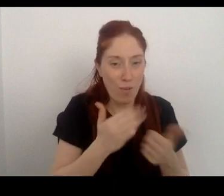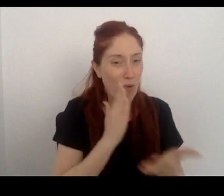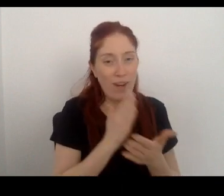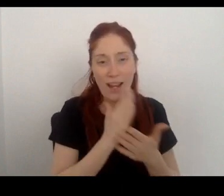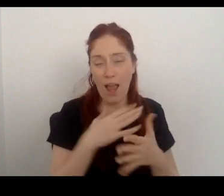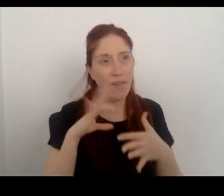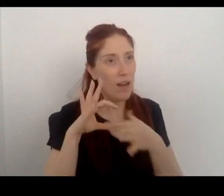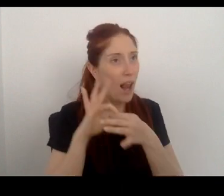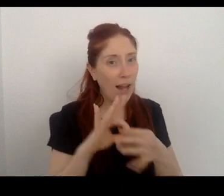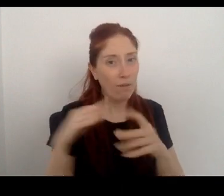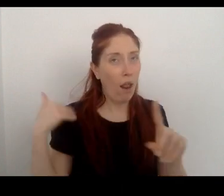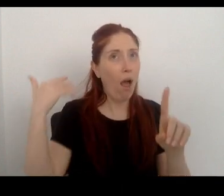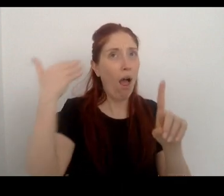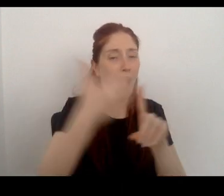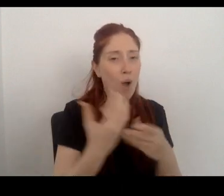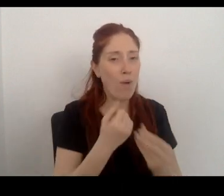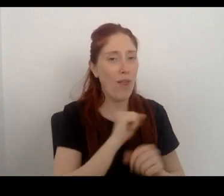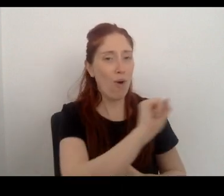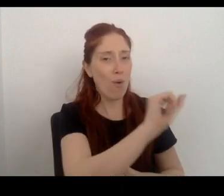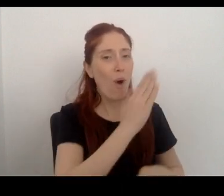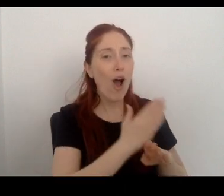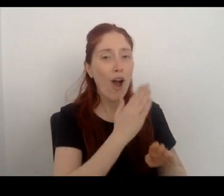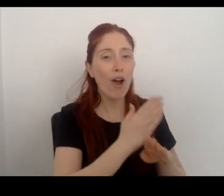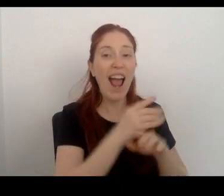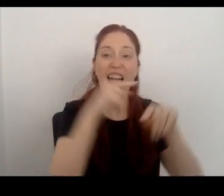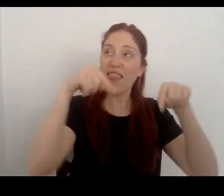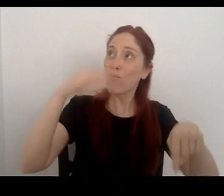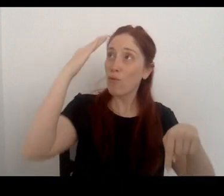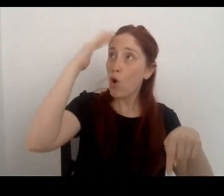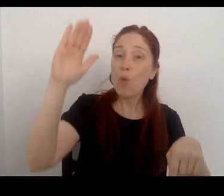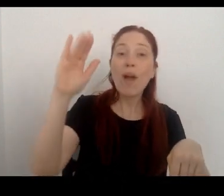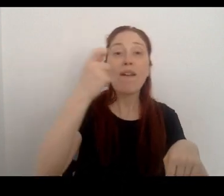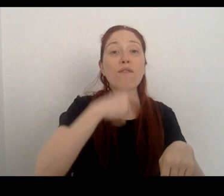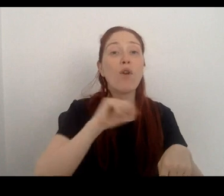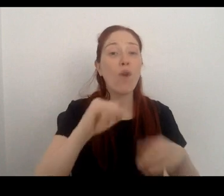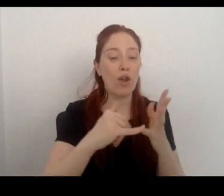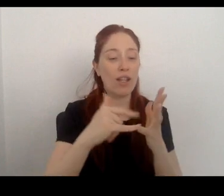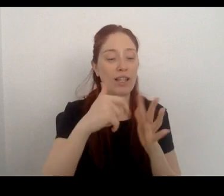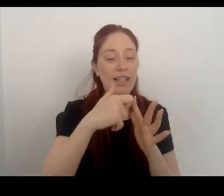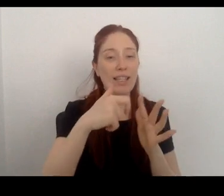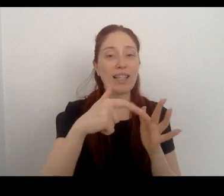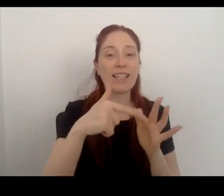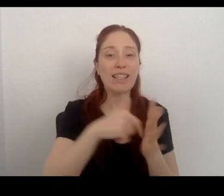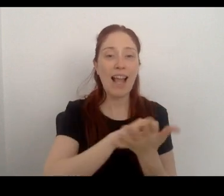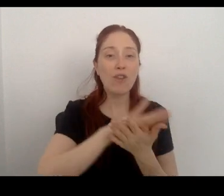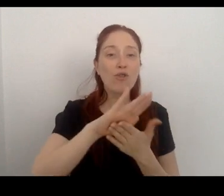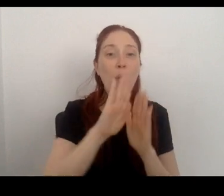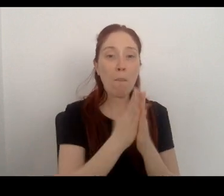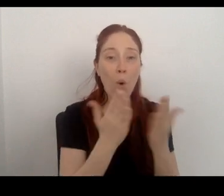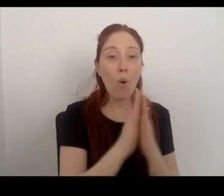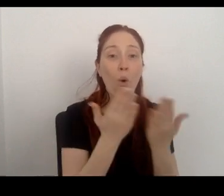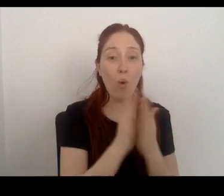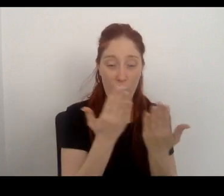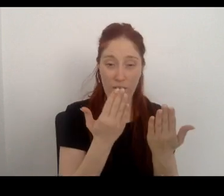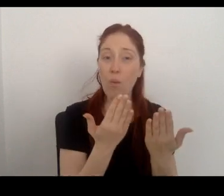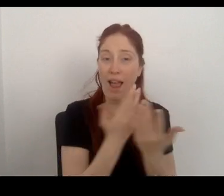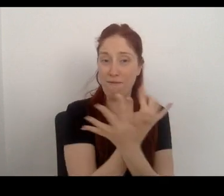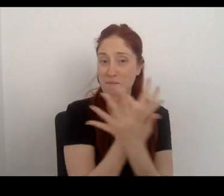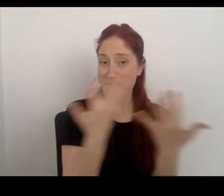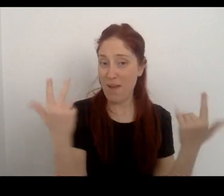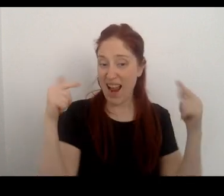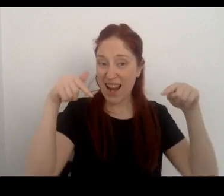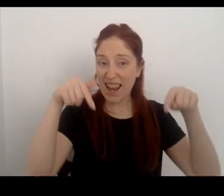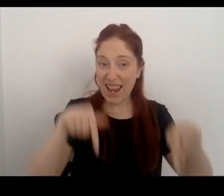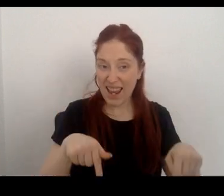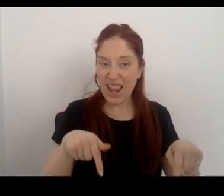of her sketchbooks. We've got a really large collection of her drawing books, and they start from her earliest